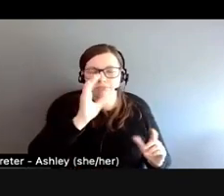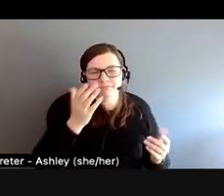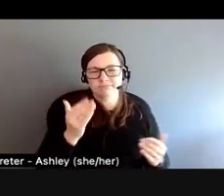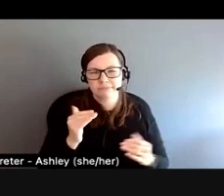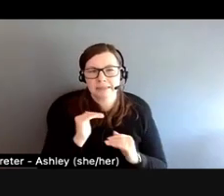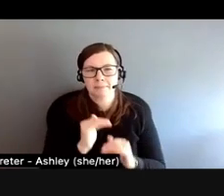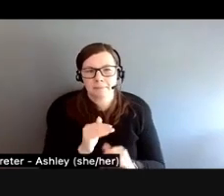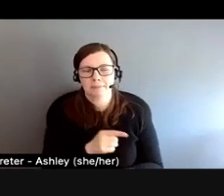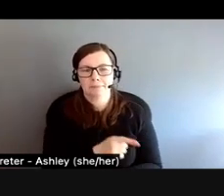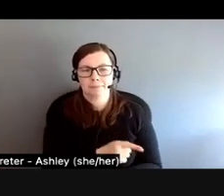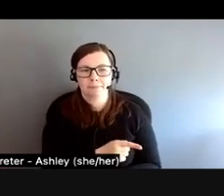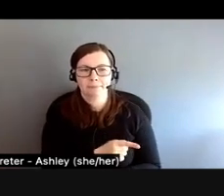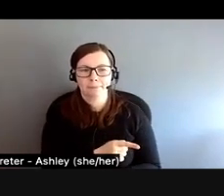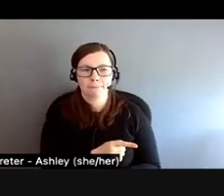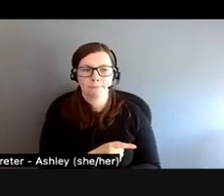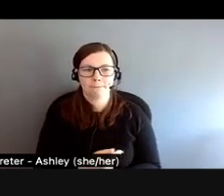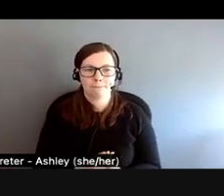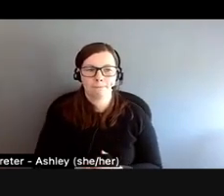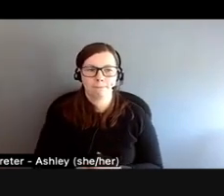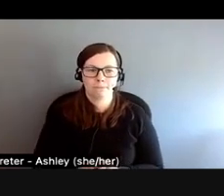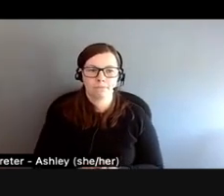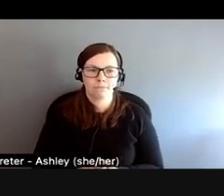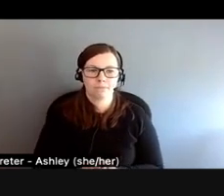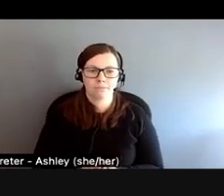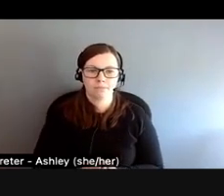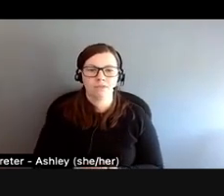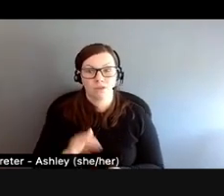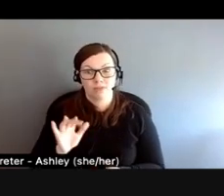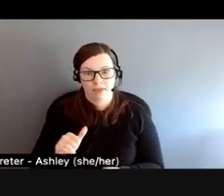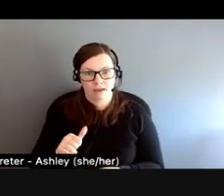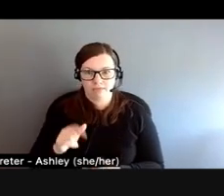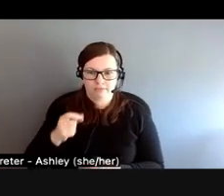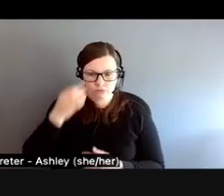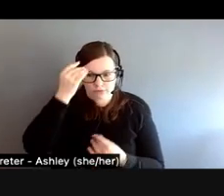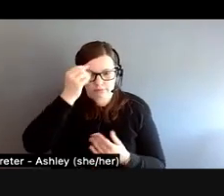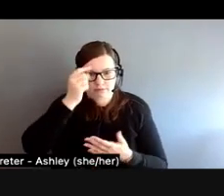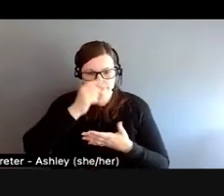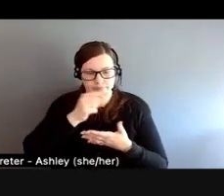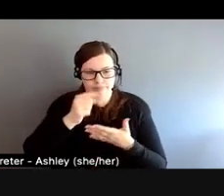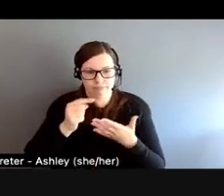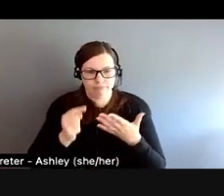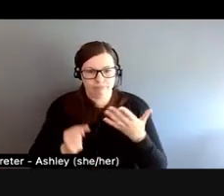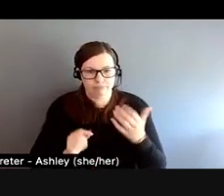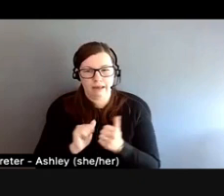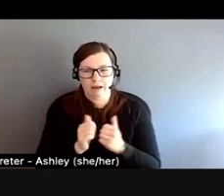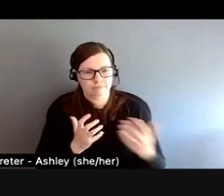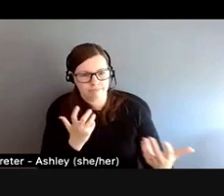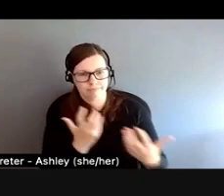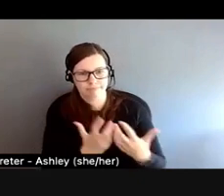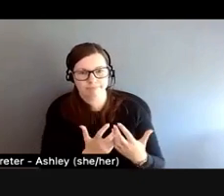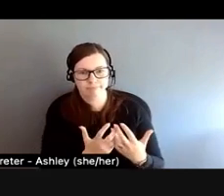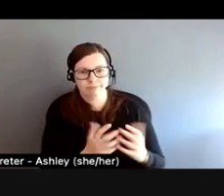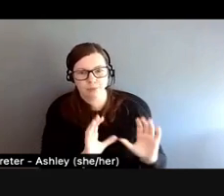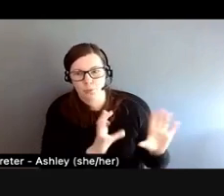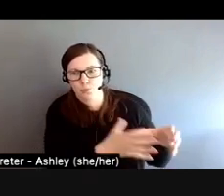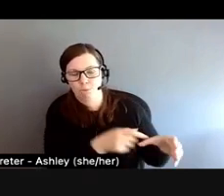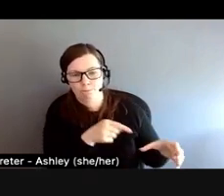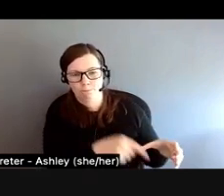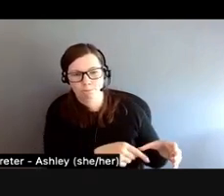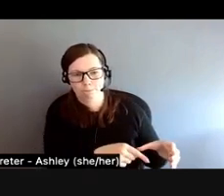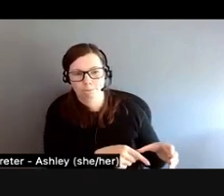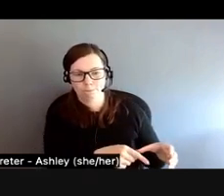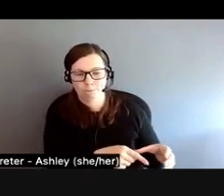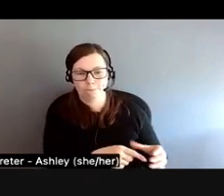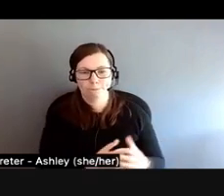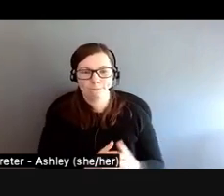techniques online. So all those also we have also to link it to find the right plan on